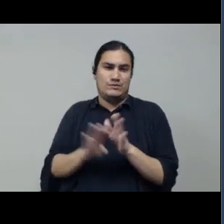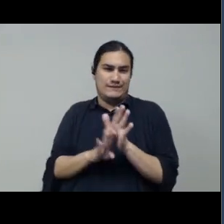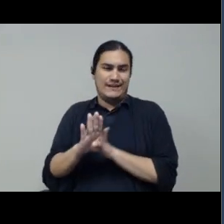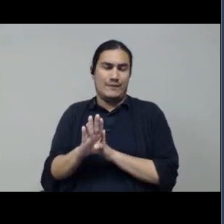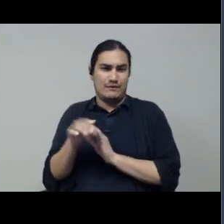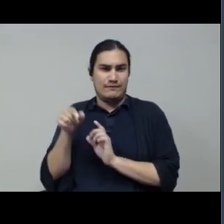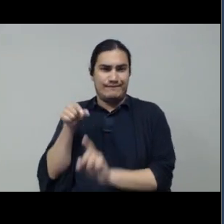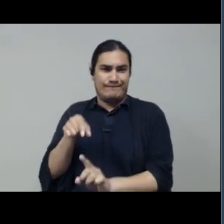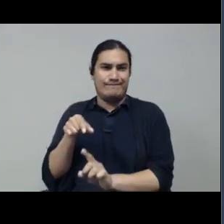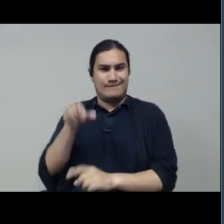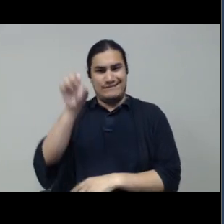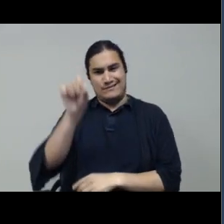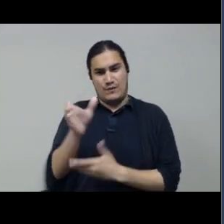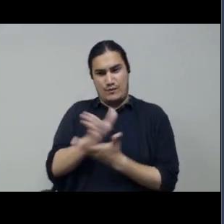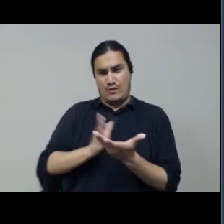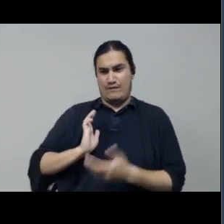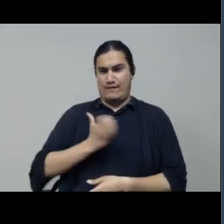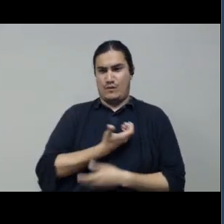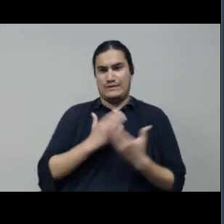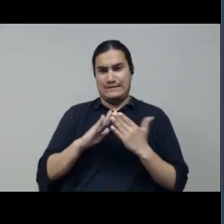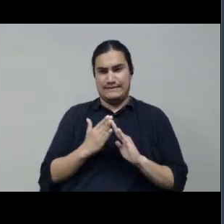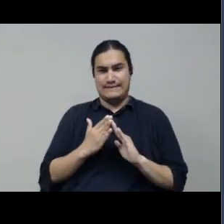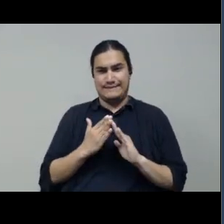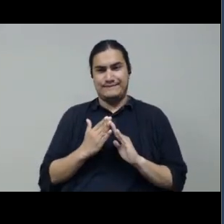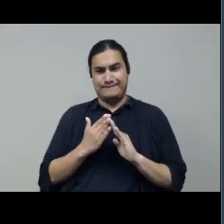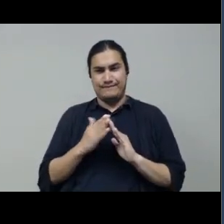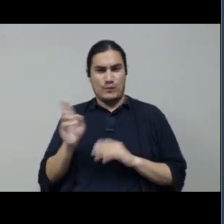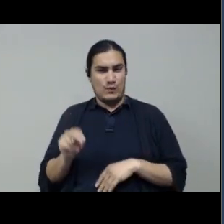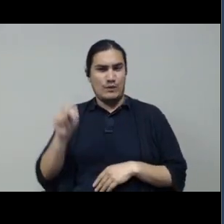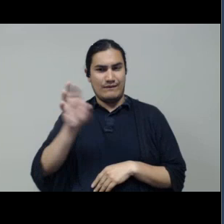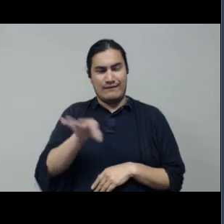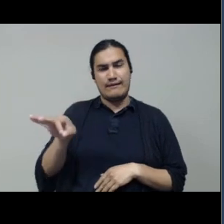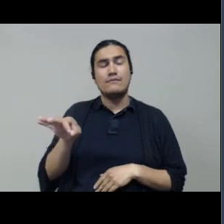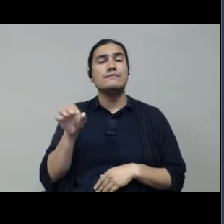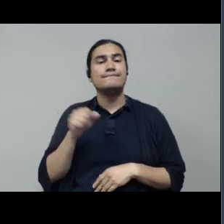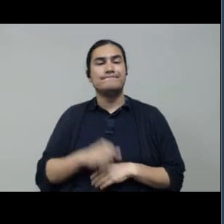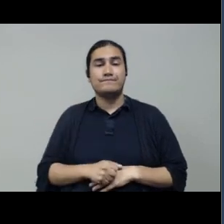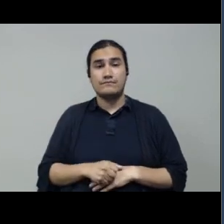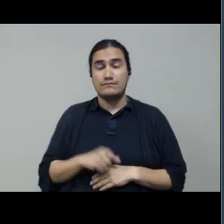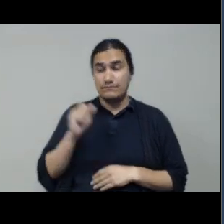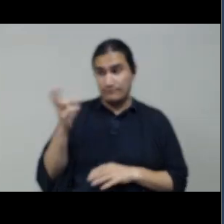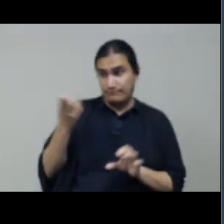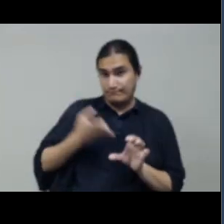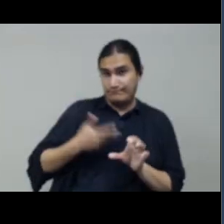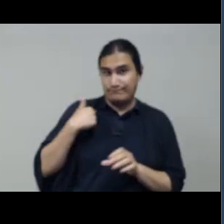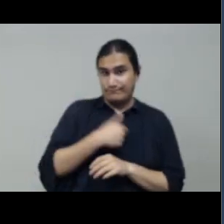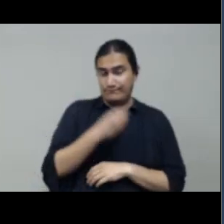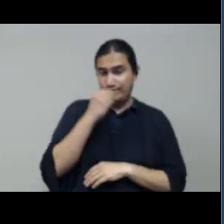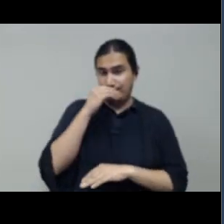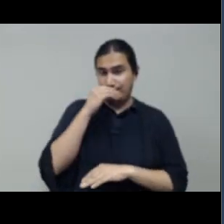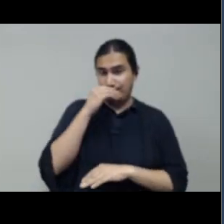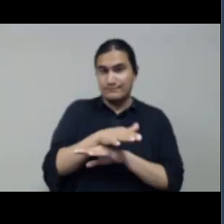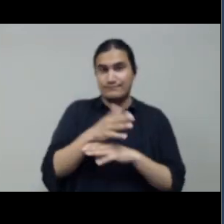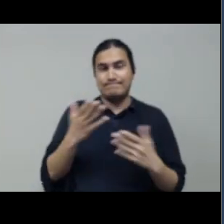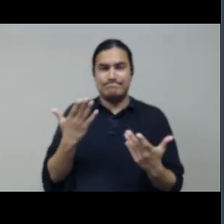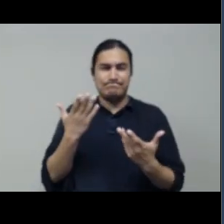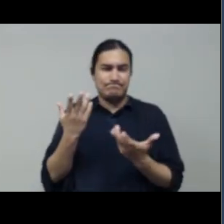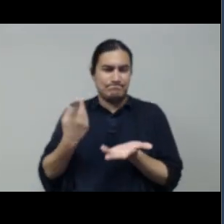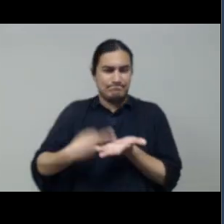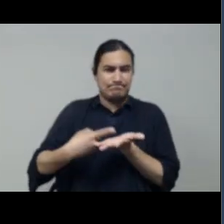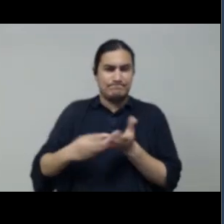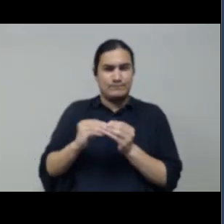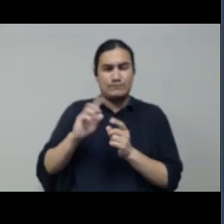the southern part of our city at North and 99. North and 99. Sir, if you're joining us for dinner this evening, let's talk further about your